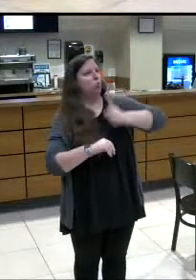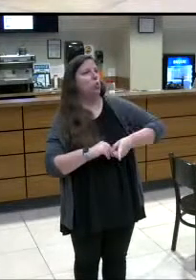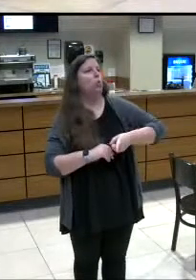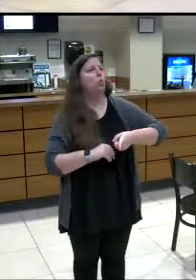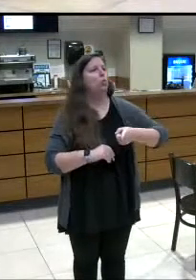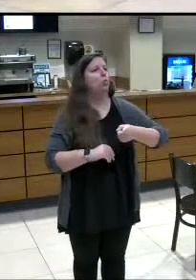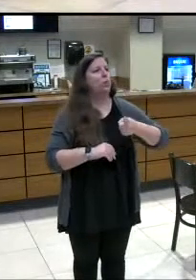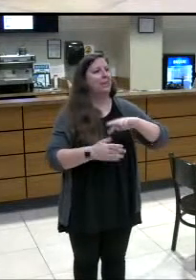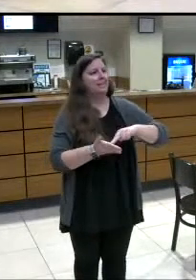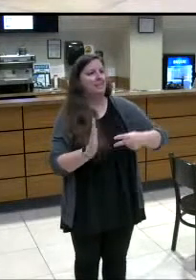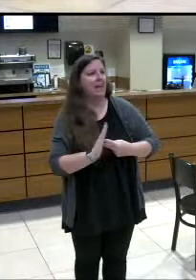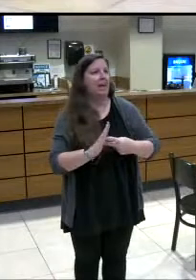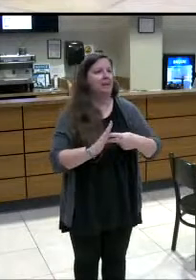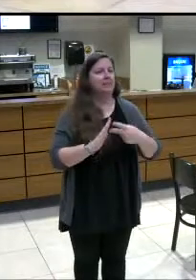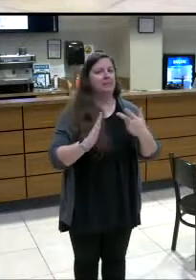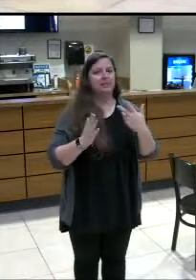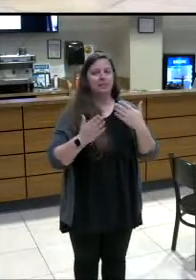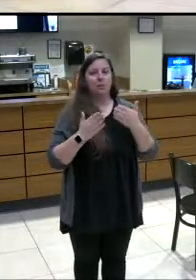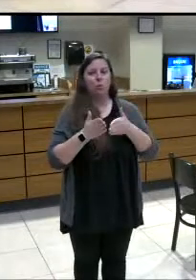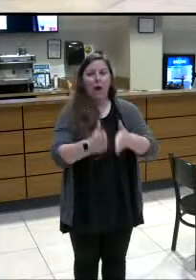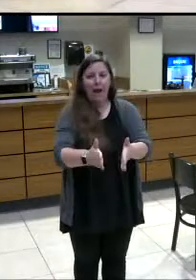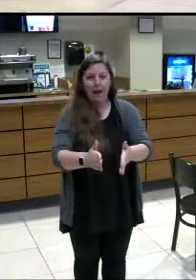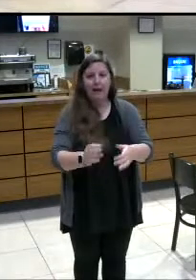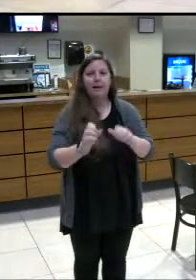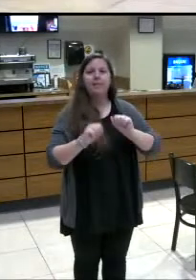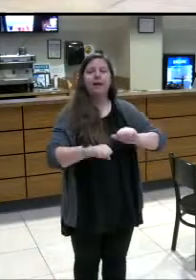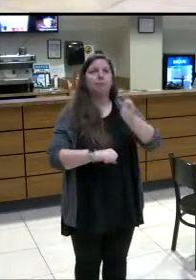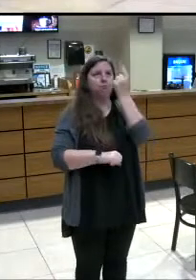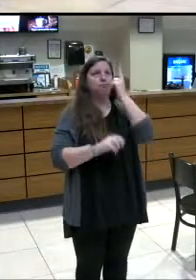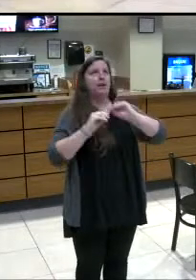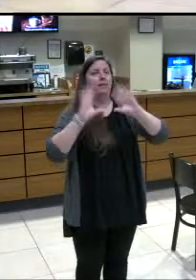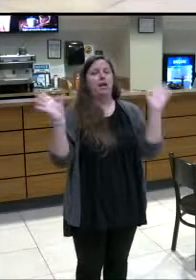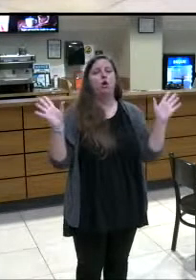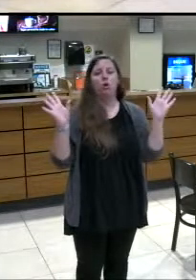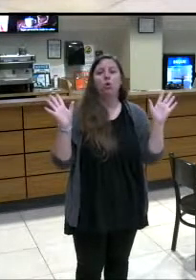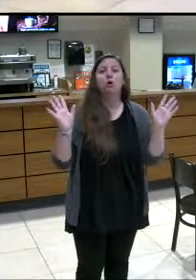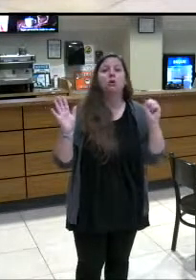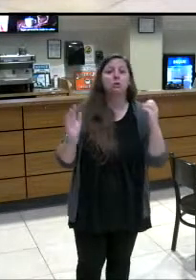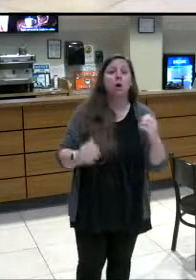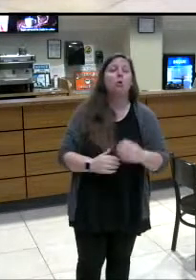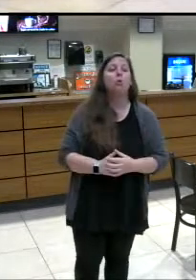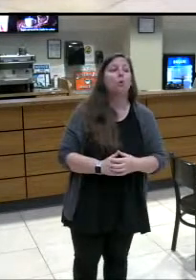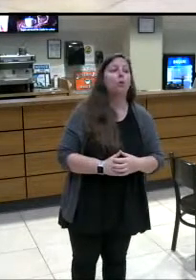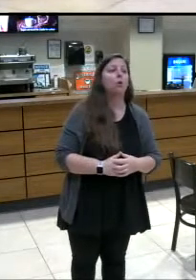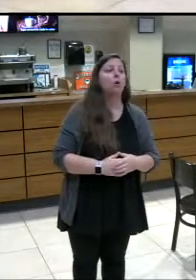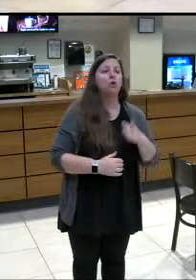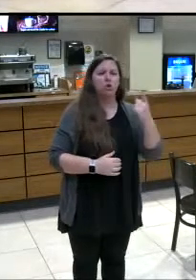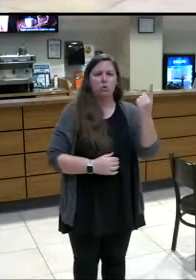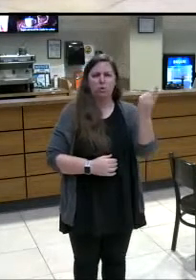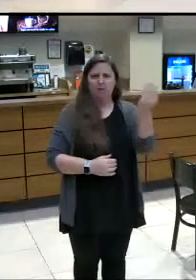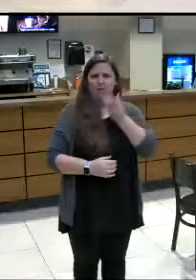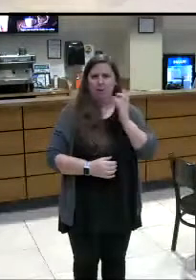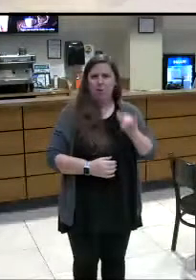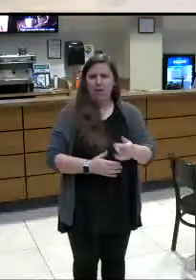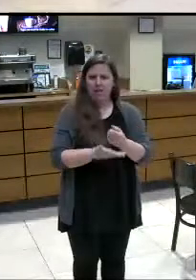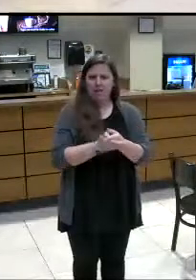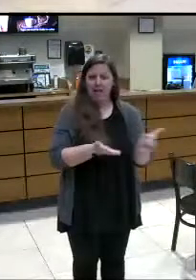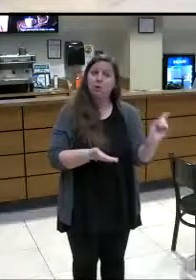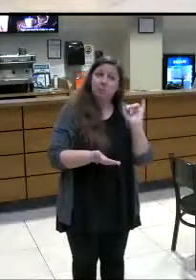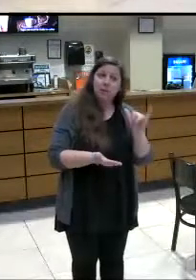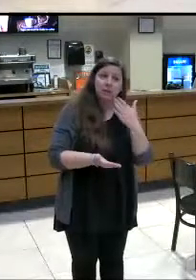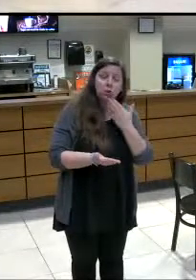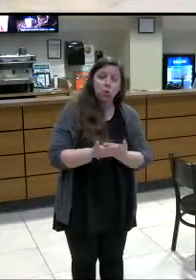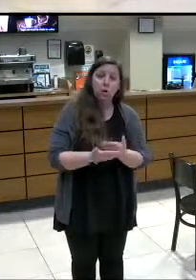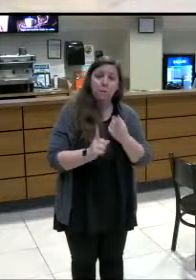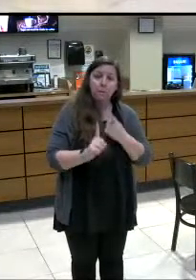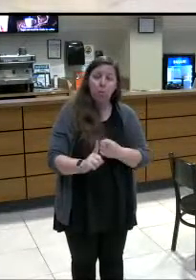form where they're really able to redeliver it. And so hearing that, you brought that to me this week, last week, I was like, but it's a good point. And we